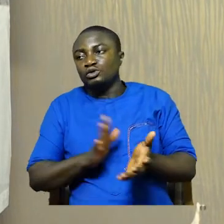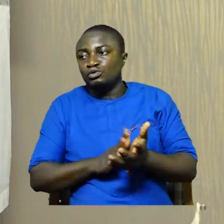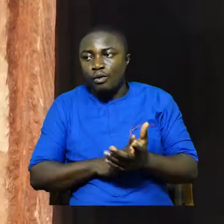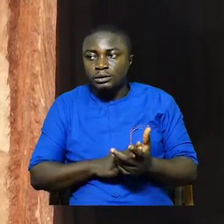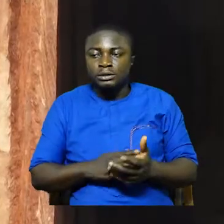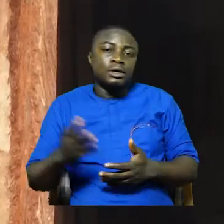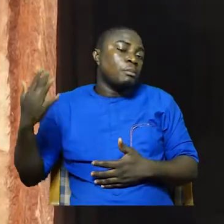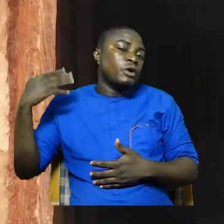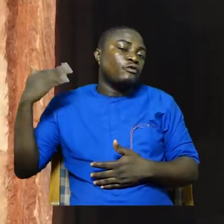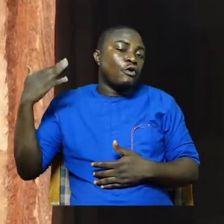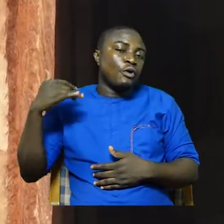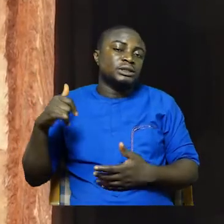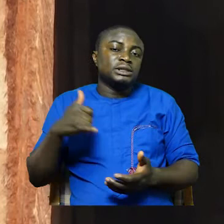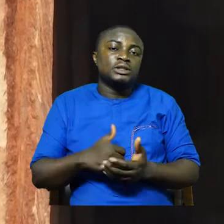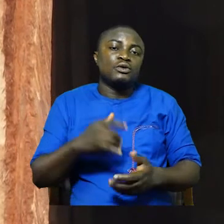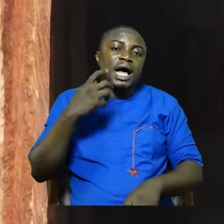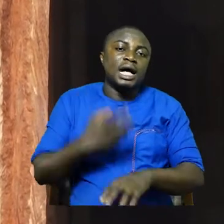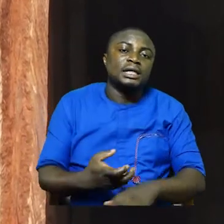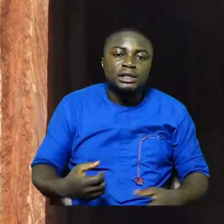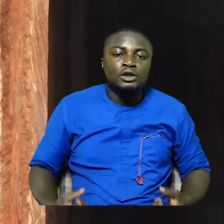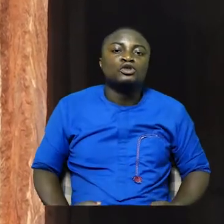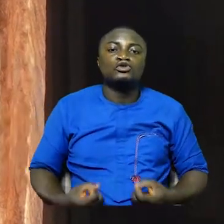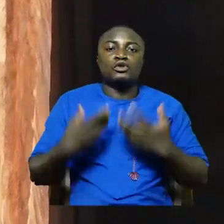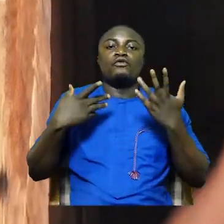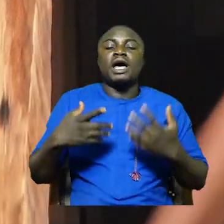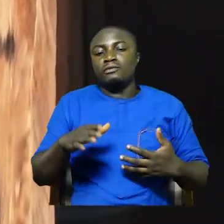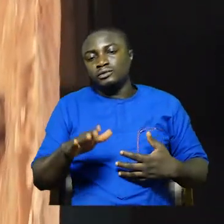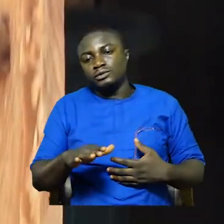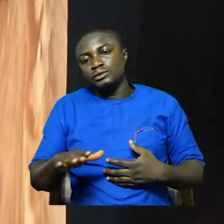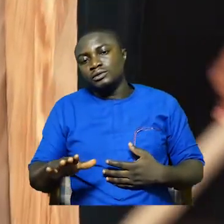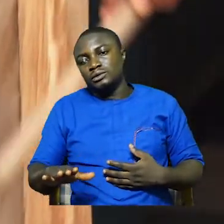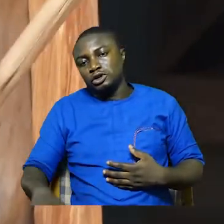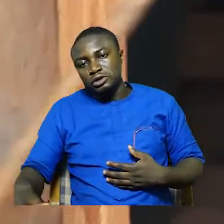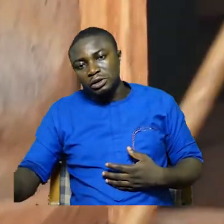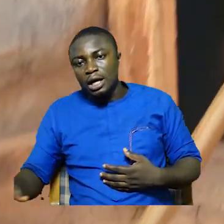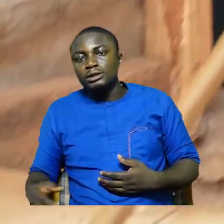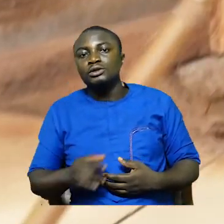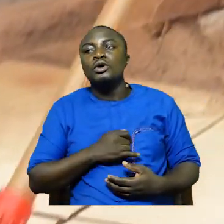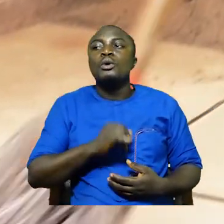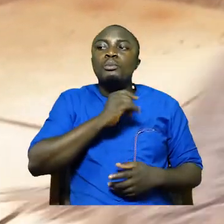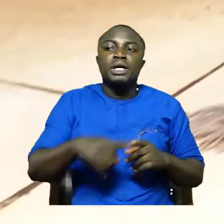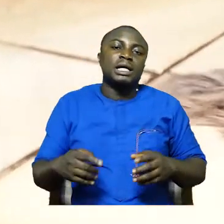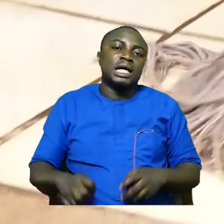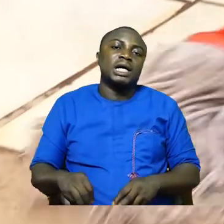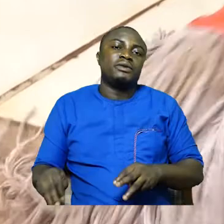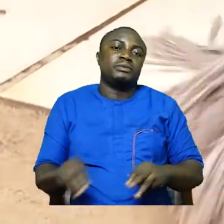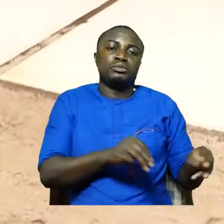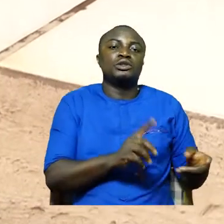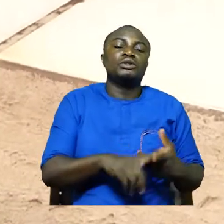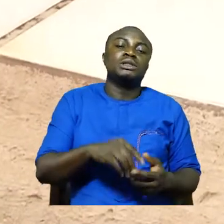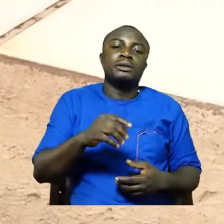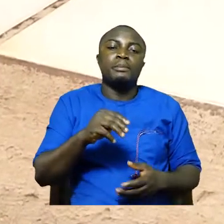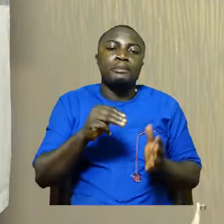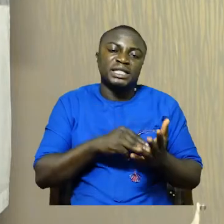school. Before, they could hardly survive childhood. Yes, but with advancement in medical